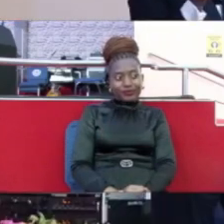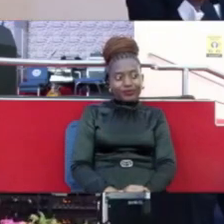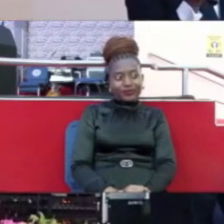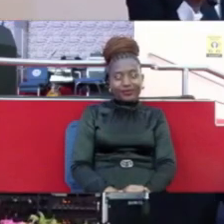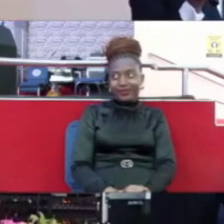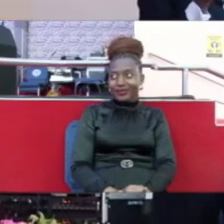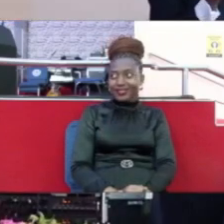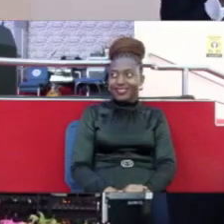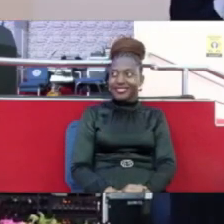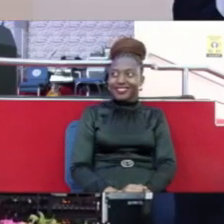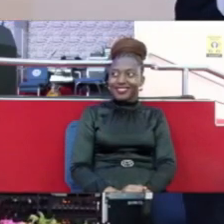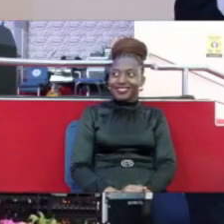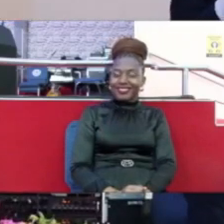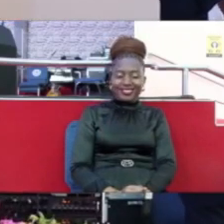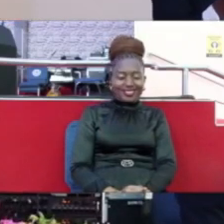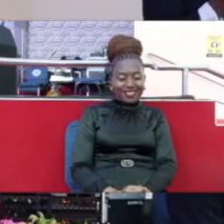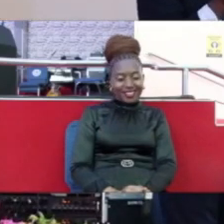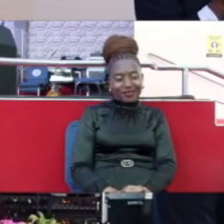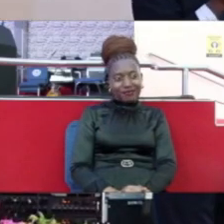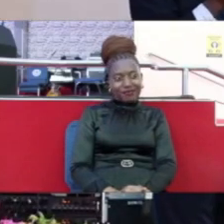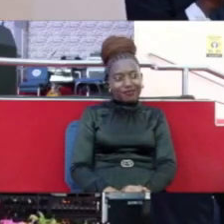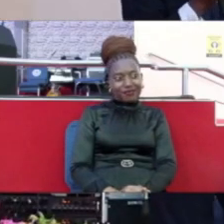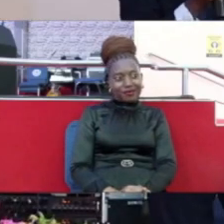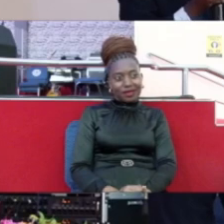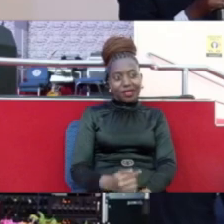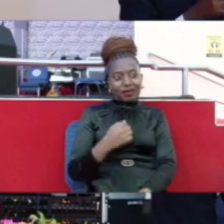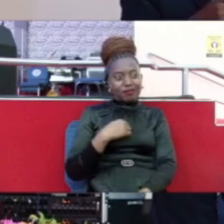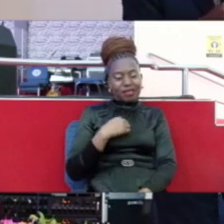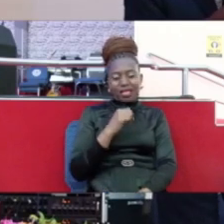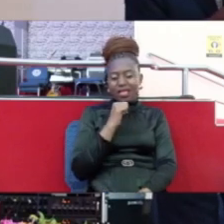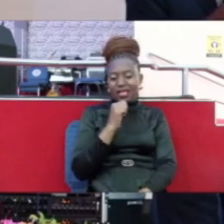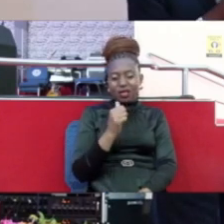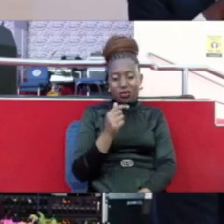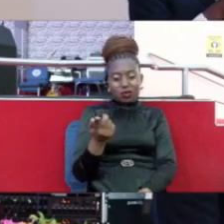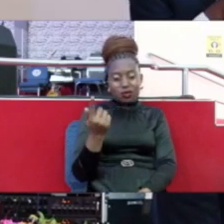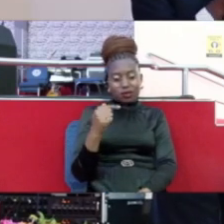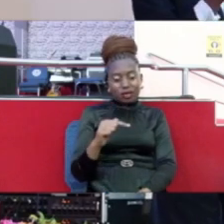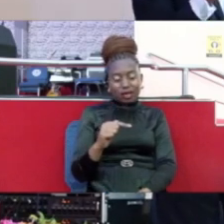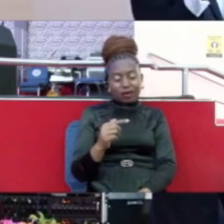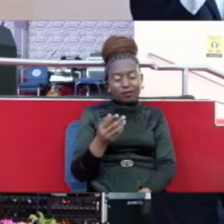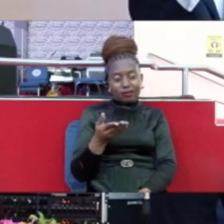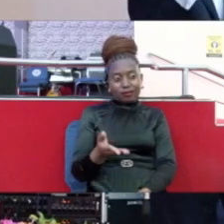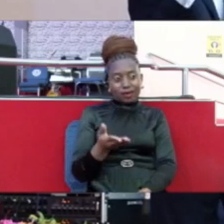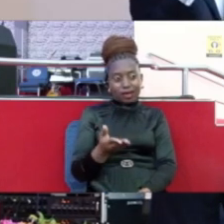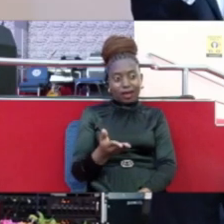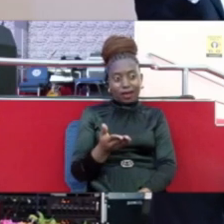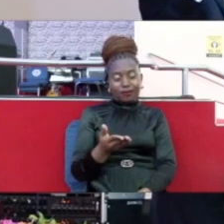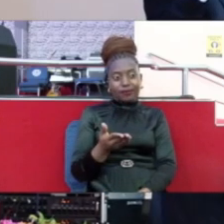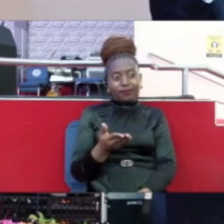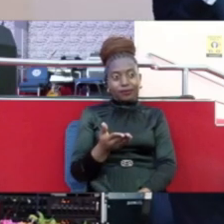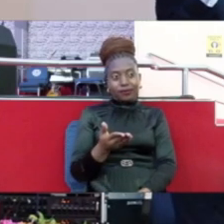Helping someone. Misaidia. Now, I didn't come here to start the Messiah Trust.